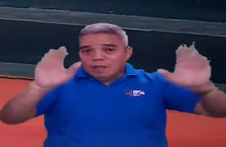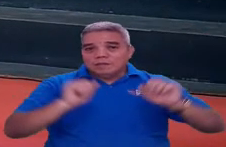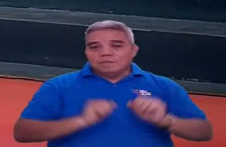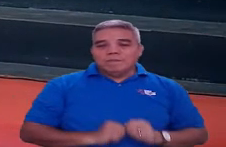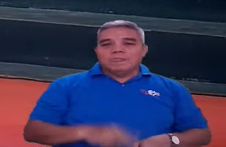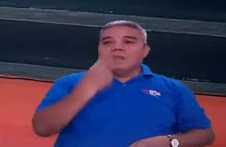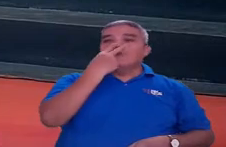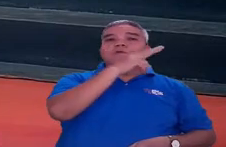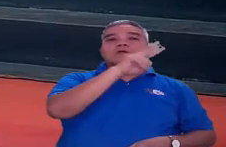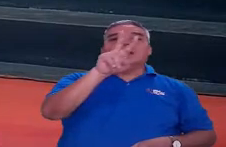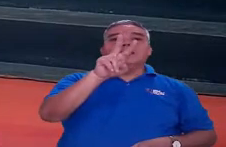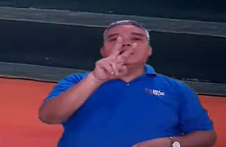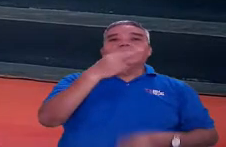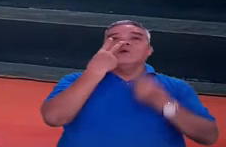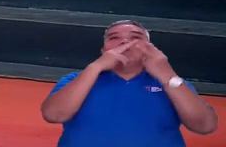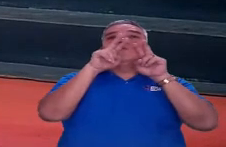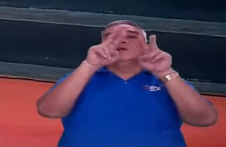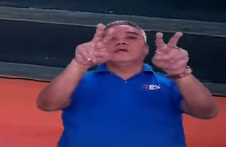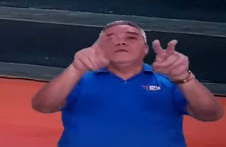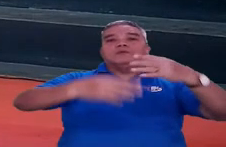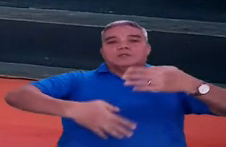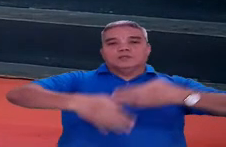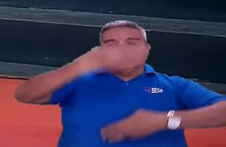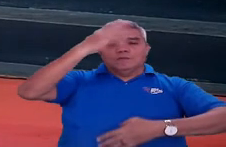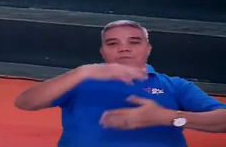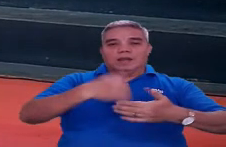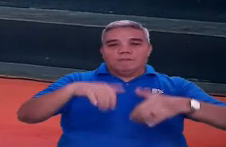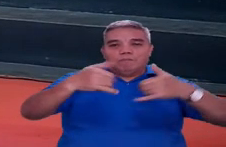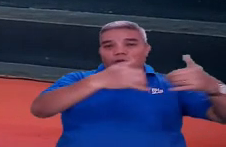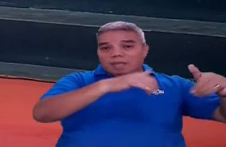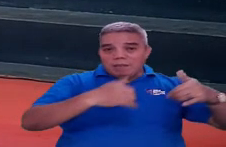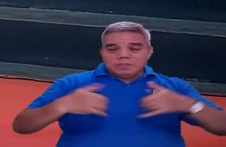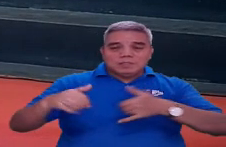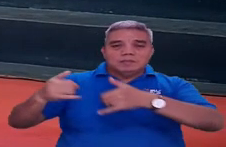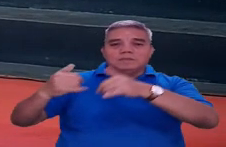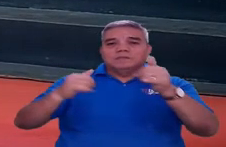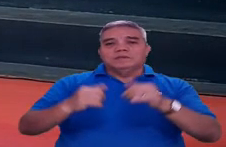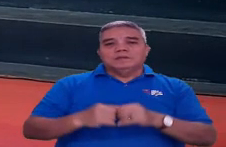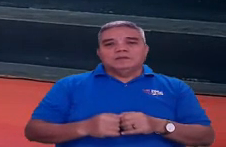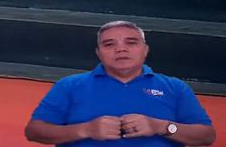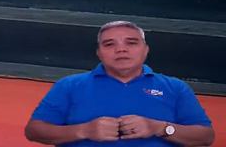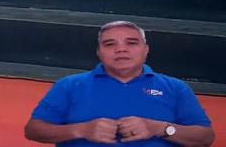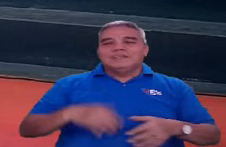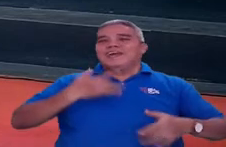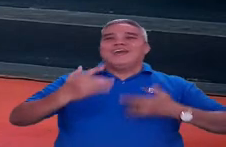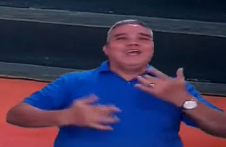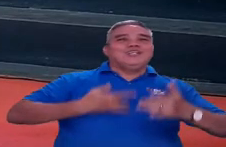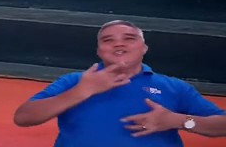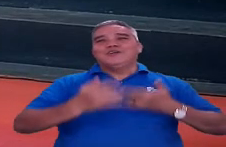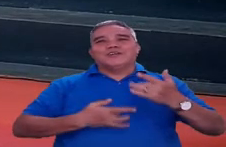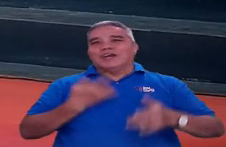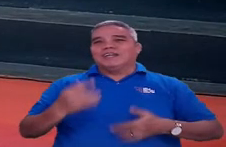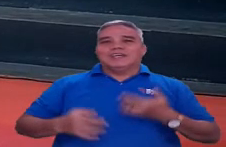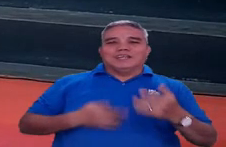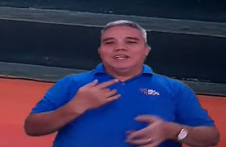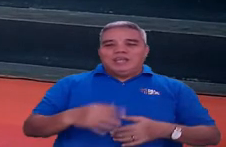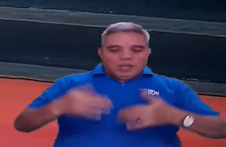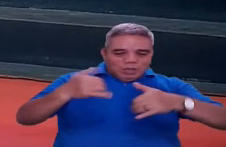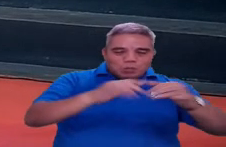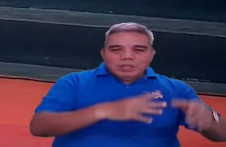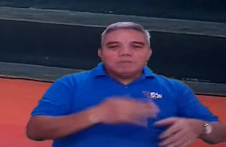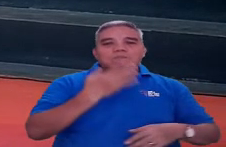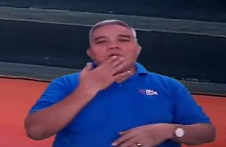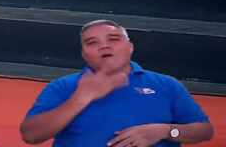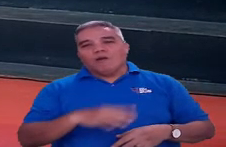that, watching those ball games, they enjoy eating fish ball,